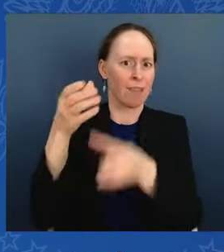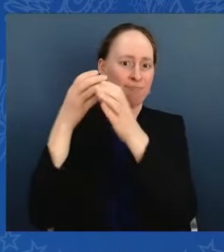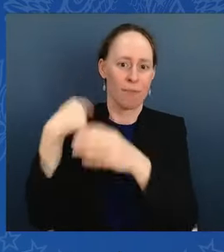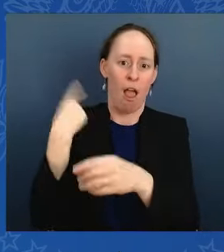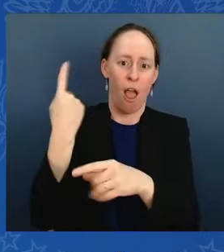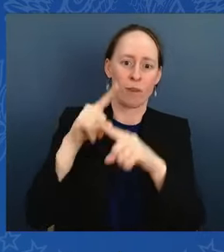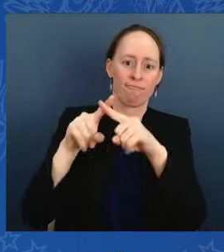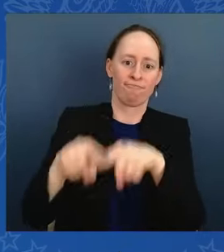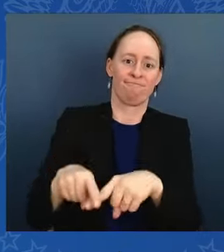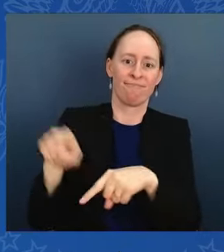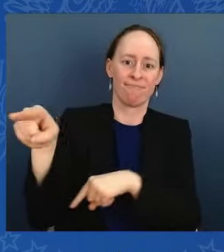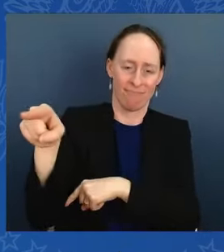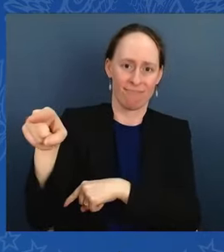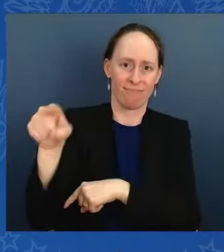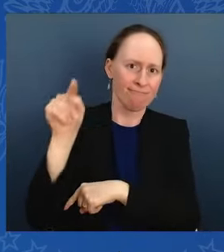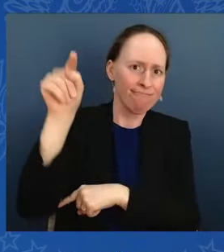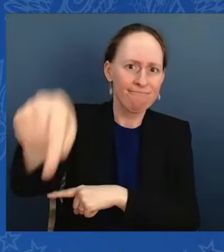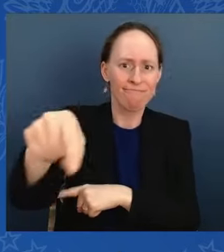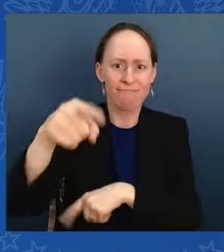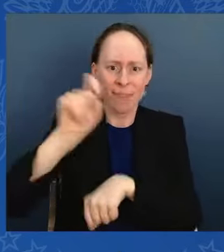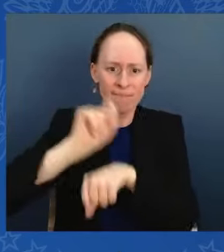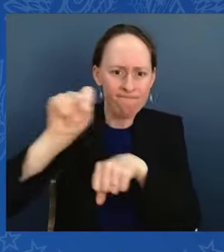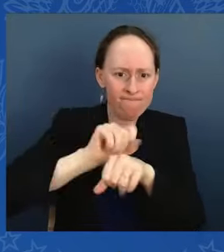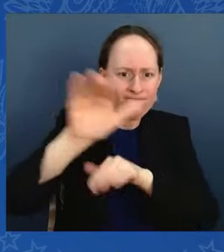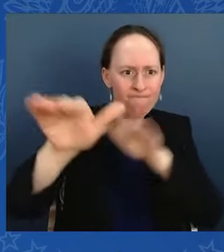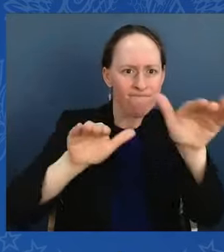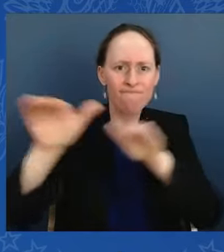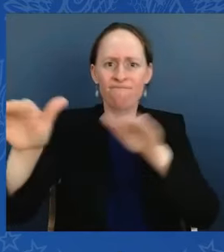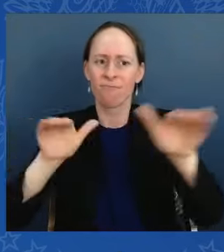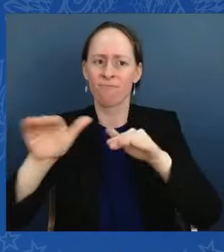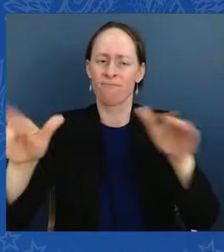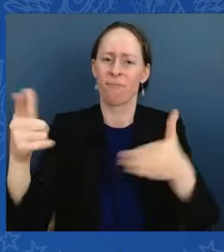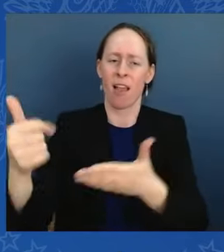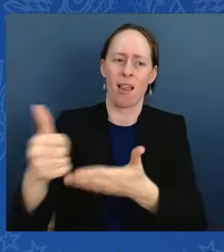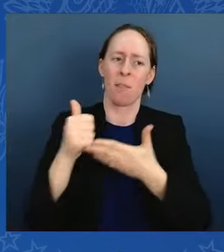behalf. But if I can share something, it's just my heart.